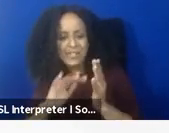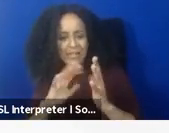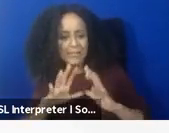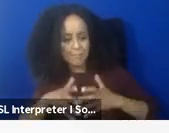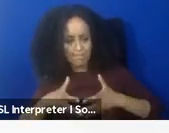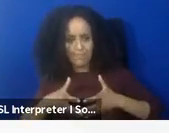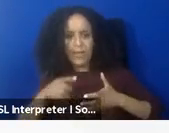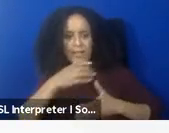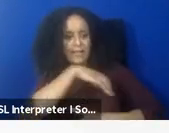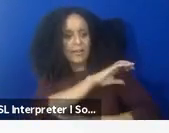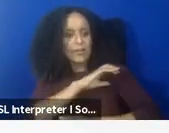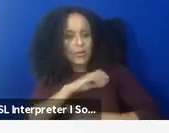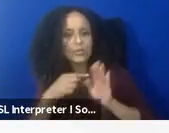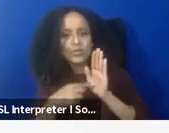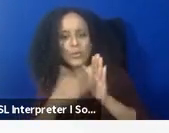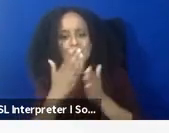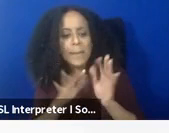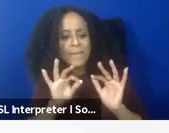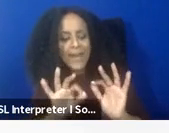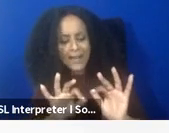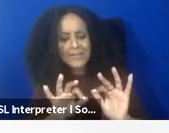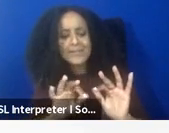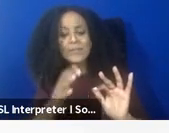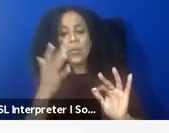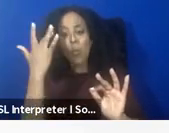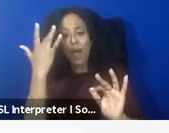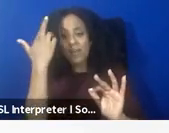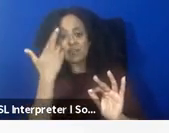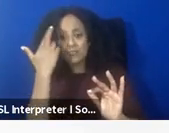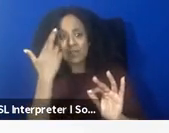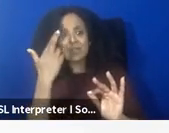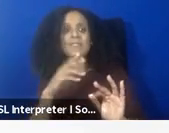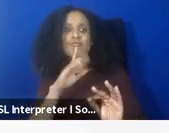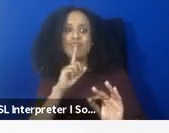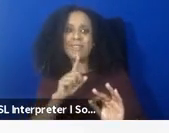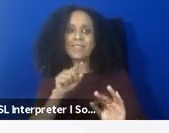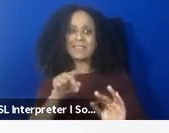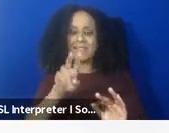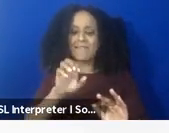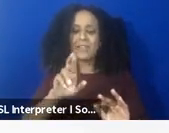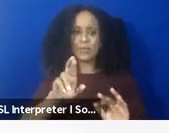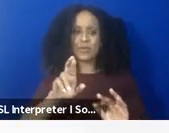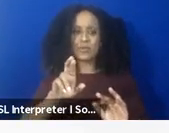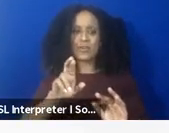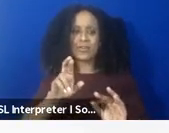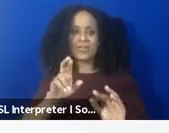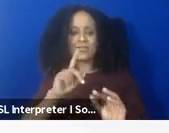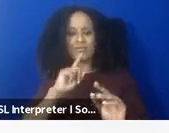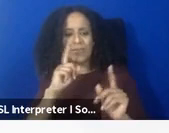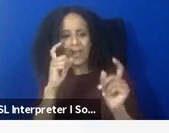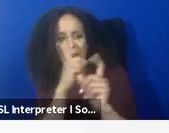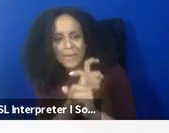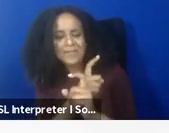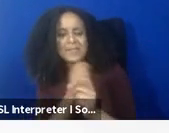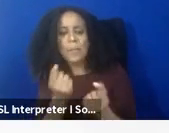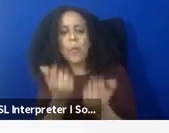clinical studies show some mixed findings, it's probably because the vestibular system is complicated. It's not just one thing, it's multiple sensory